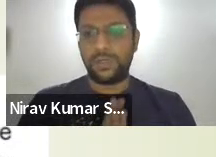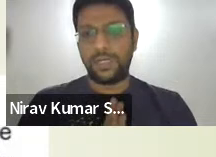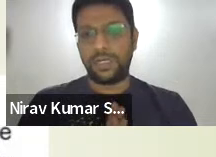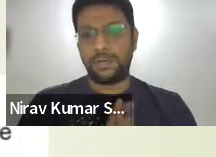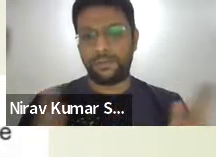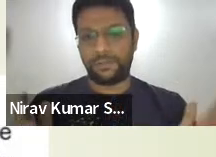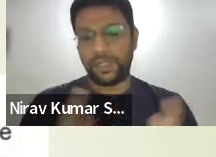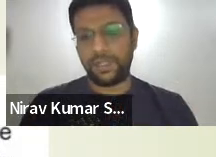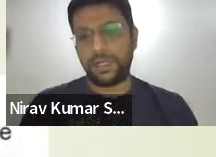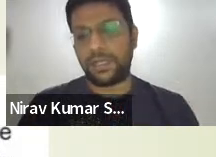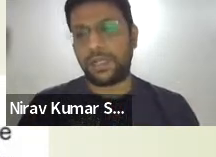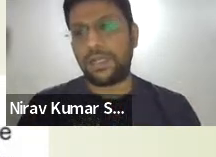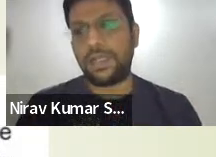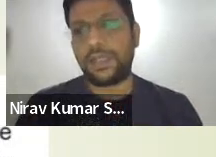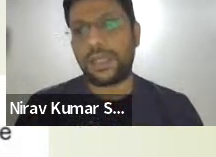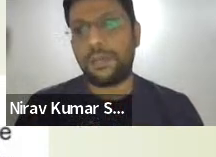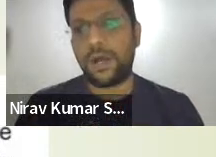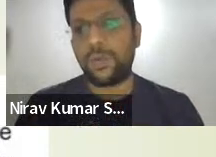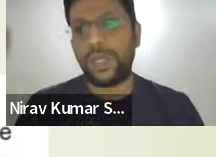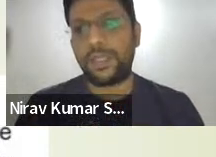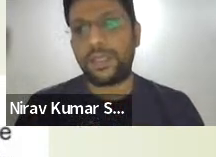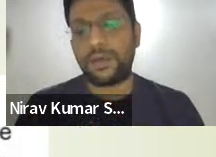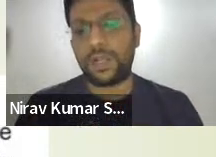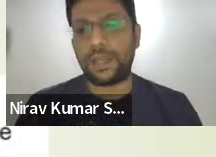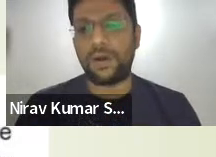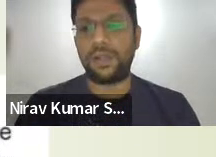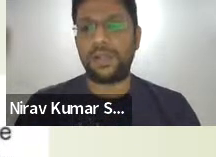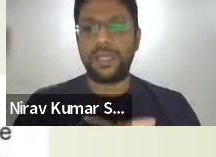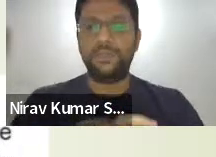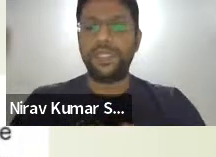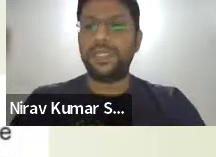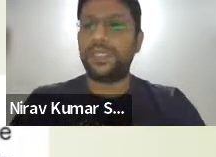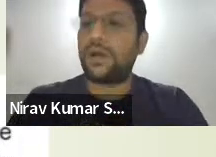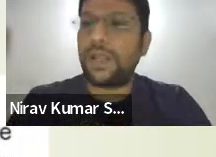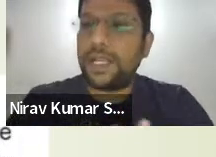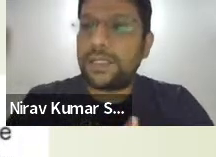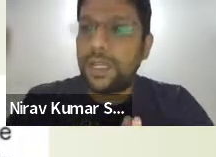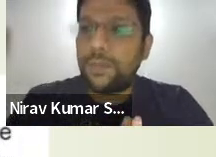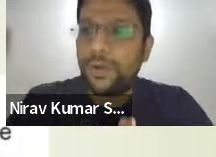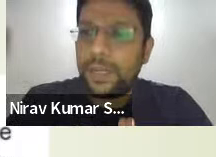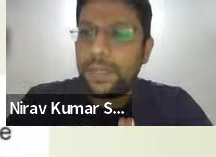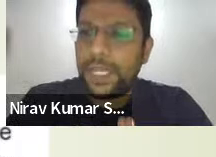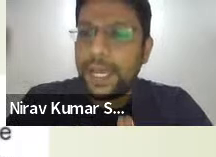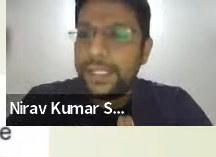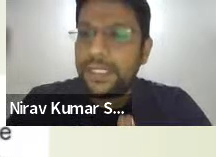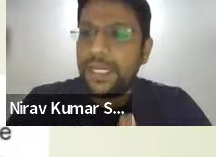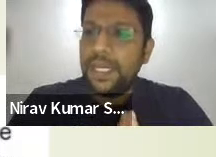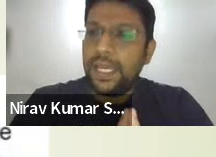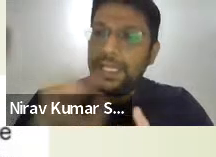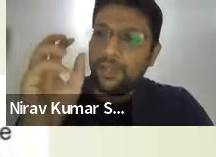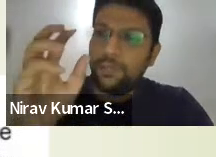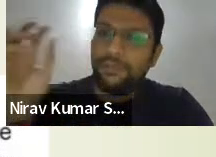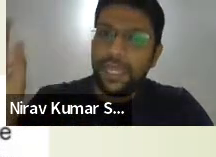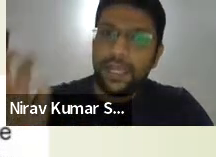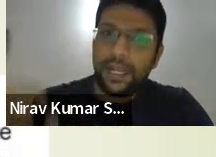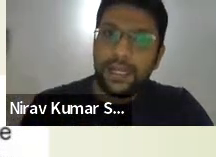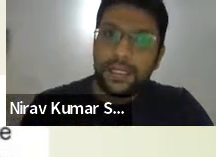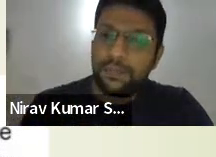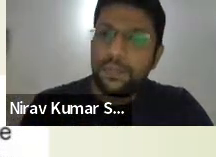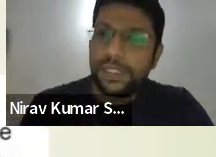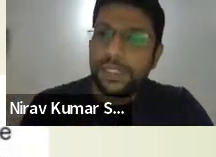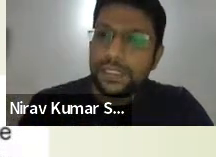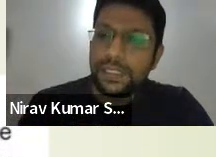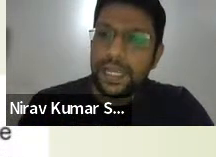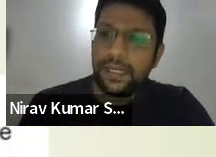They should come out with what they call EPGs, or electronic programming guides, and there should be very